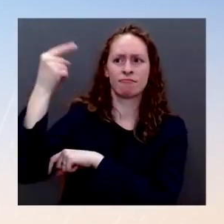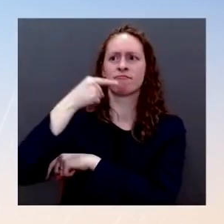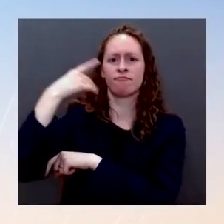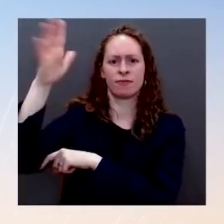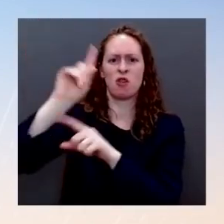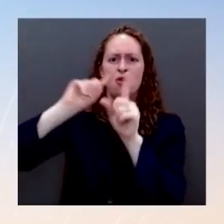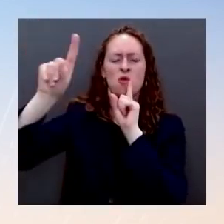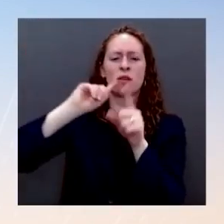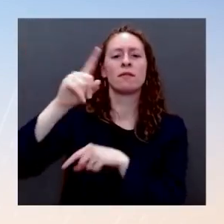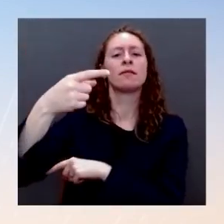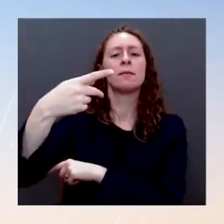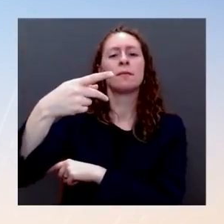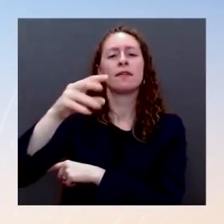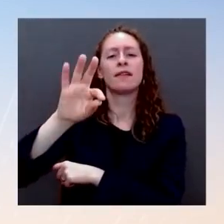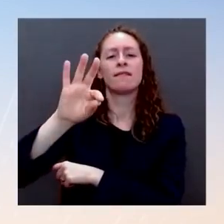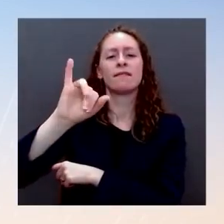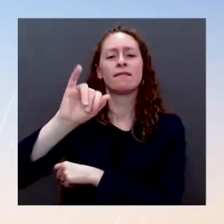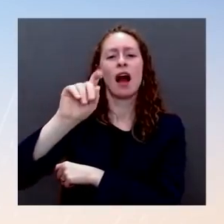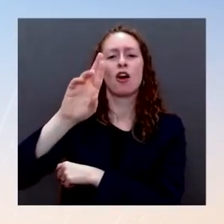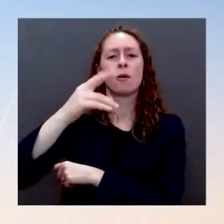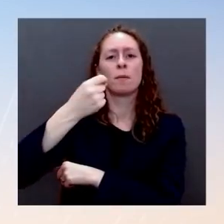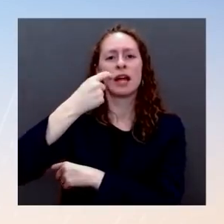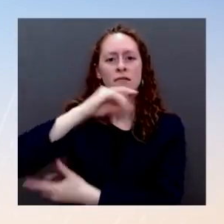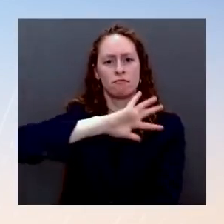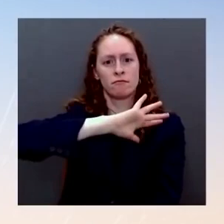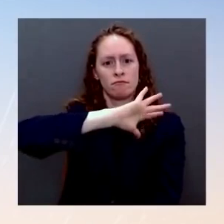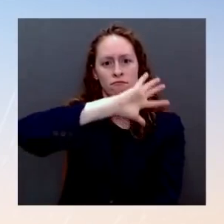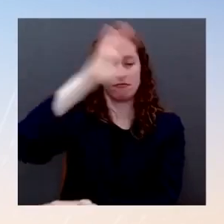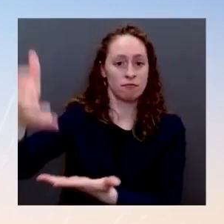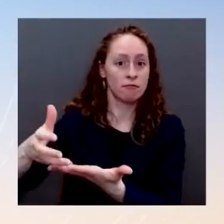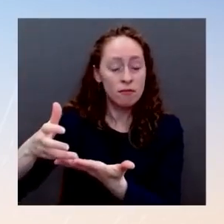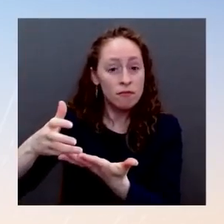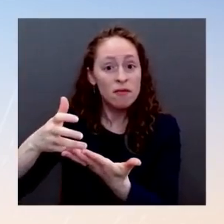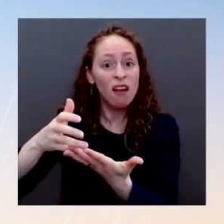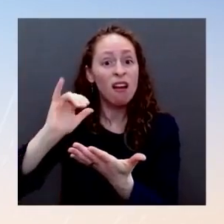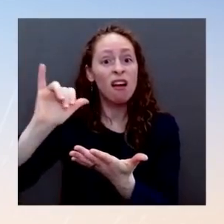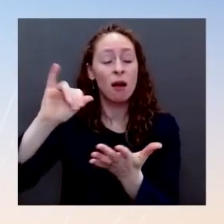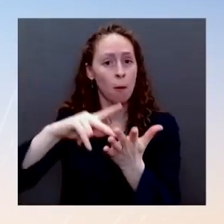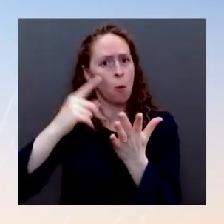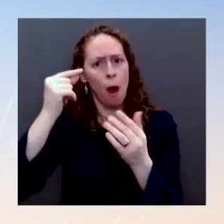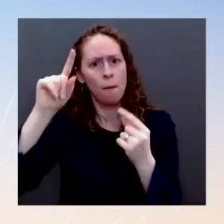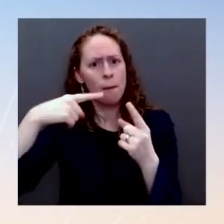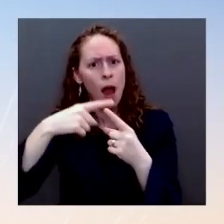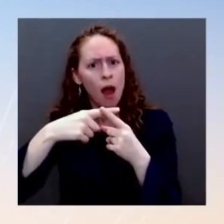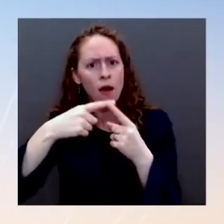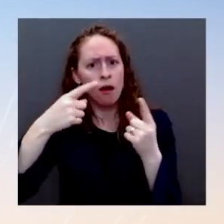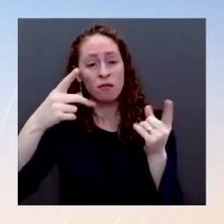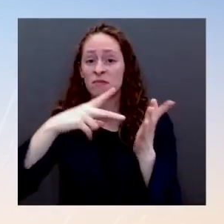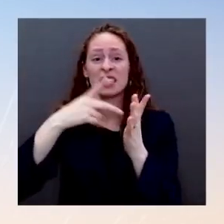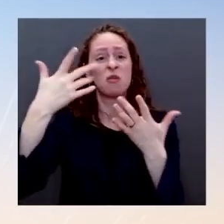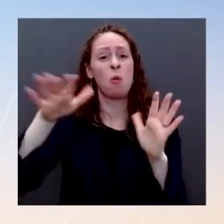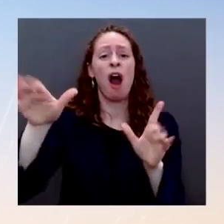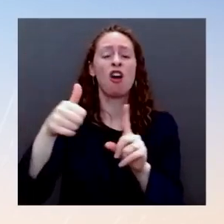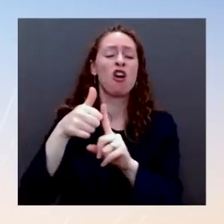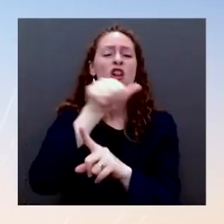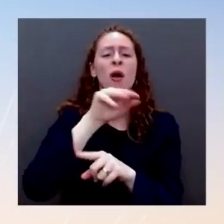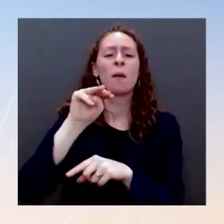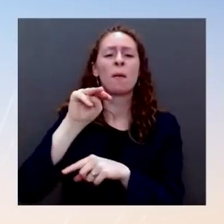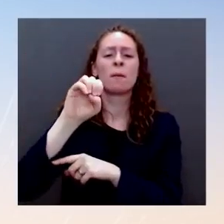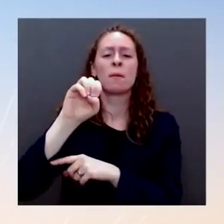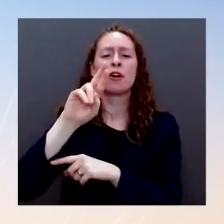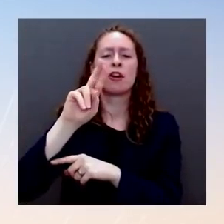clinic? He hasn't ruled anything out. I would say this is just as you've seen with any of our steps on COVID, whether